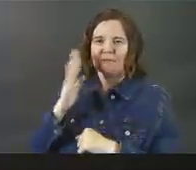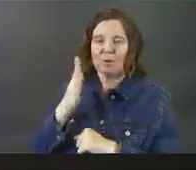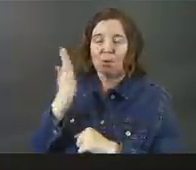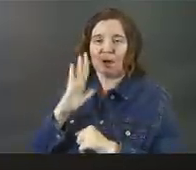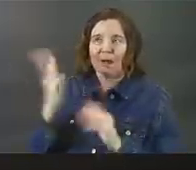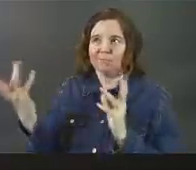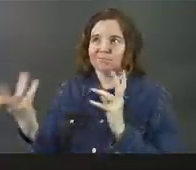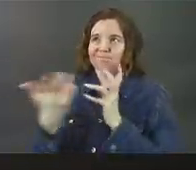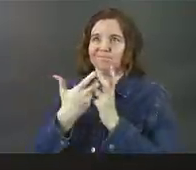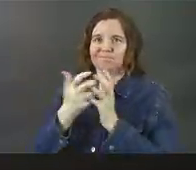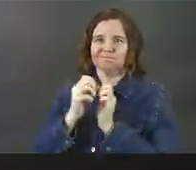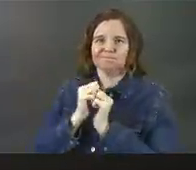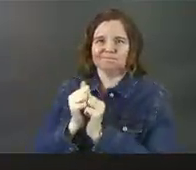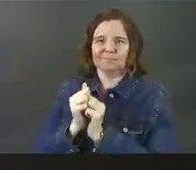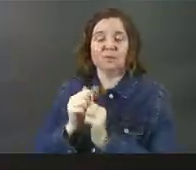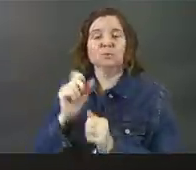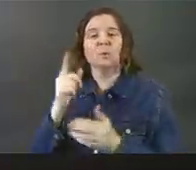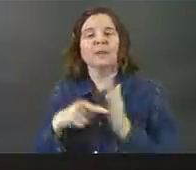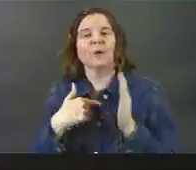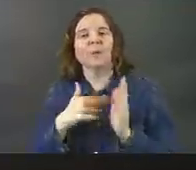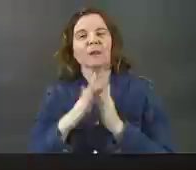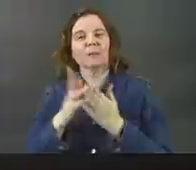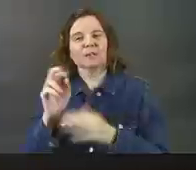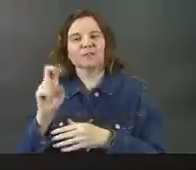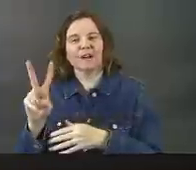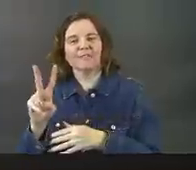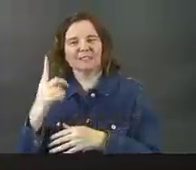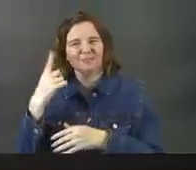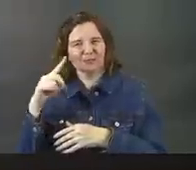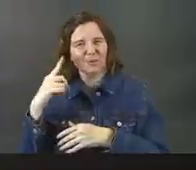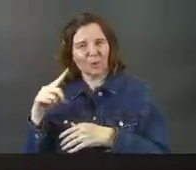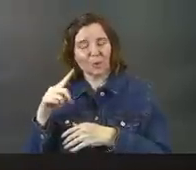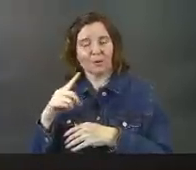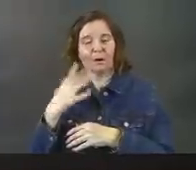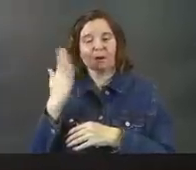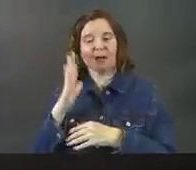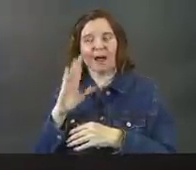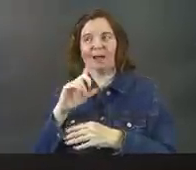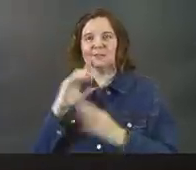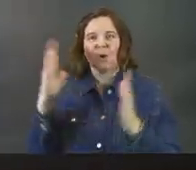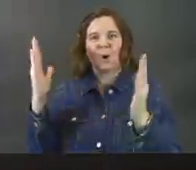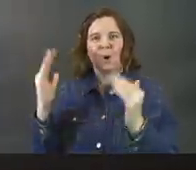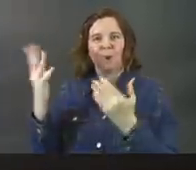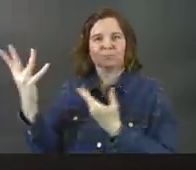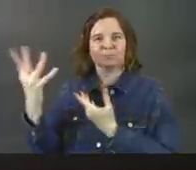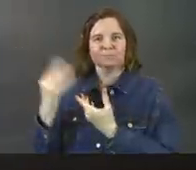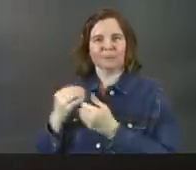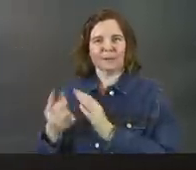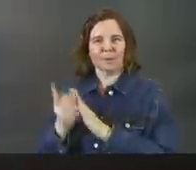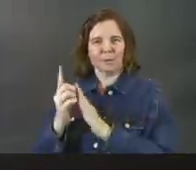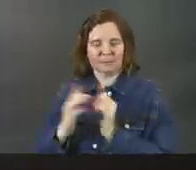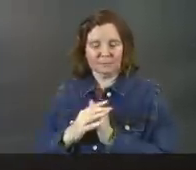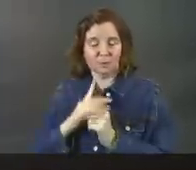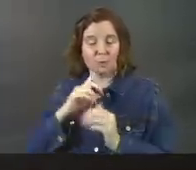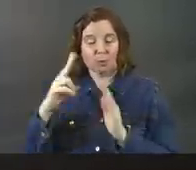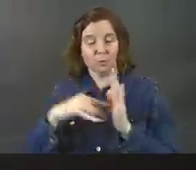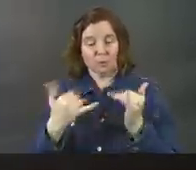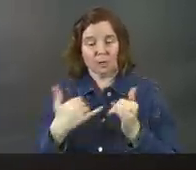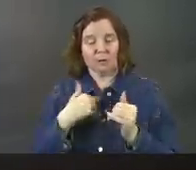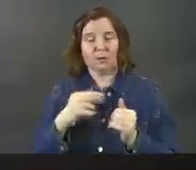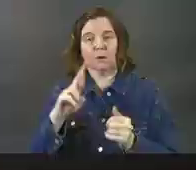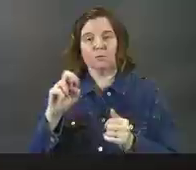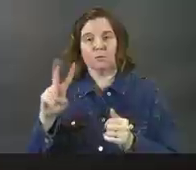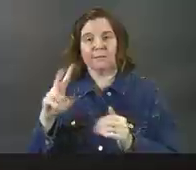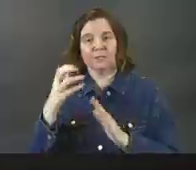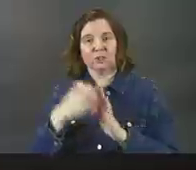going to bring this ultimate hope. So that's what the book of Revelation gives us, or God's ultimate moments. So I'm going to read right now